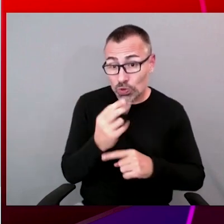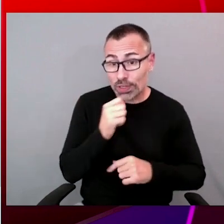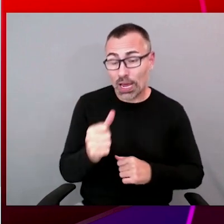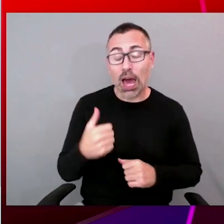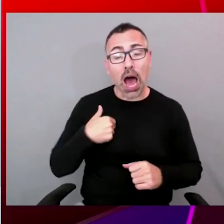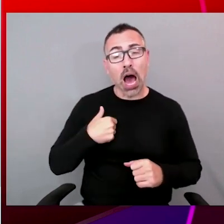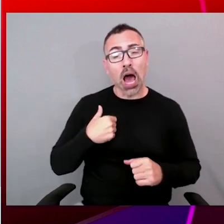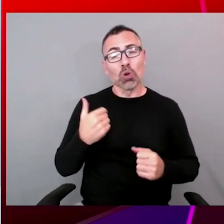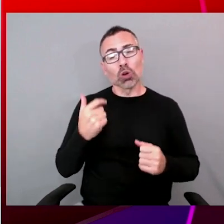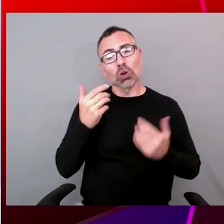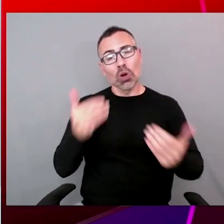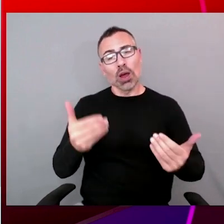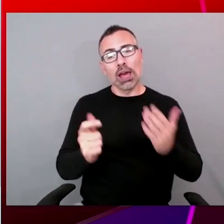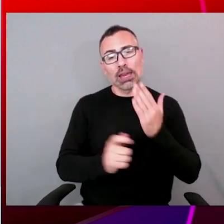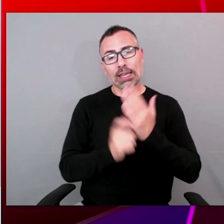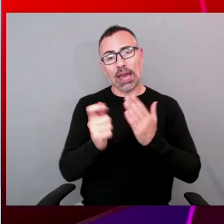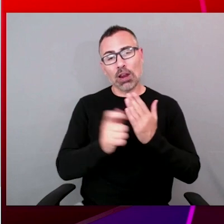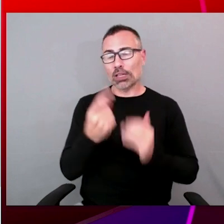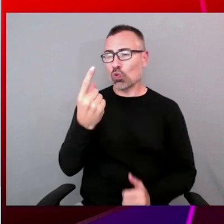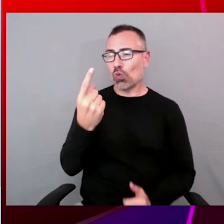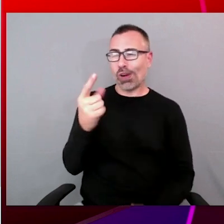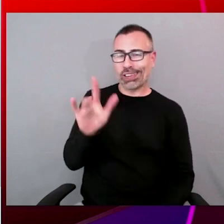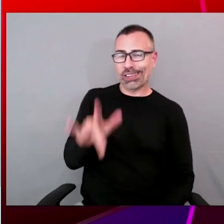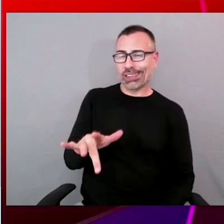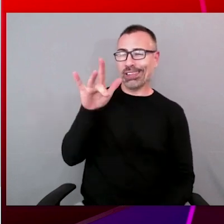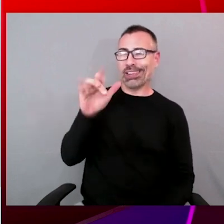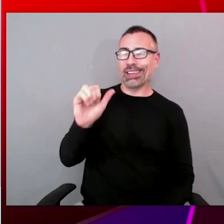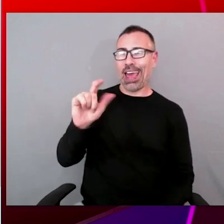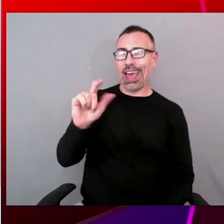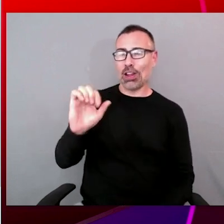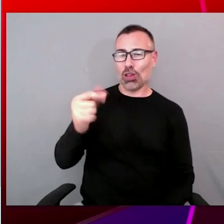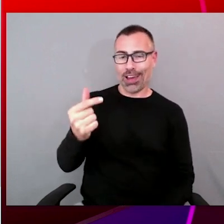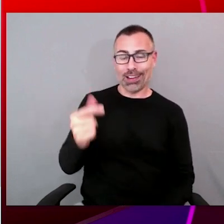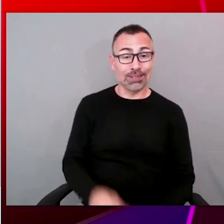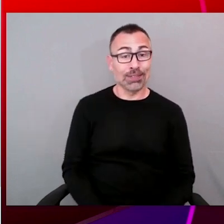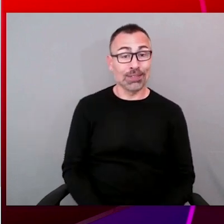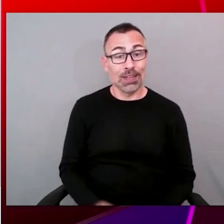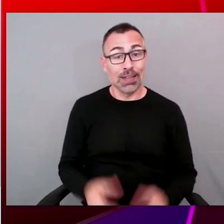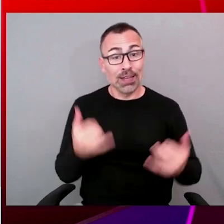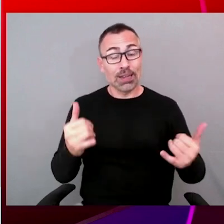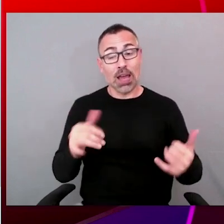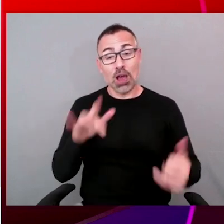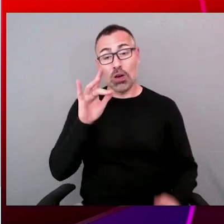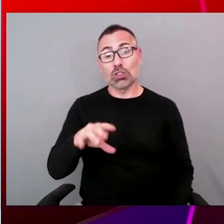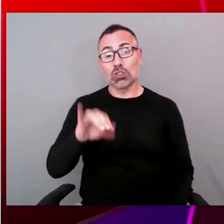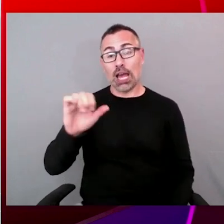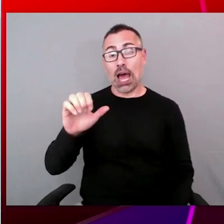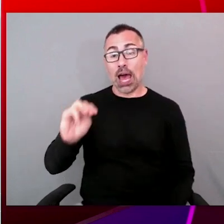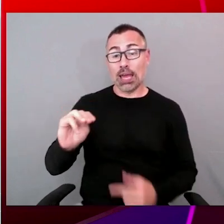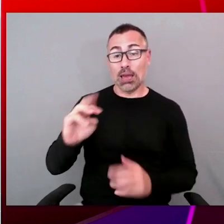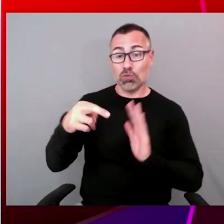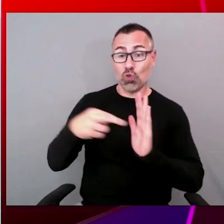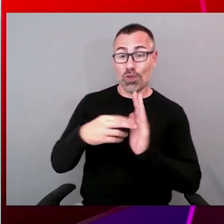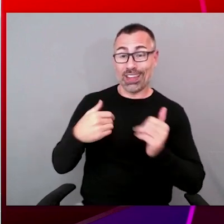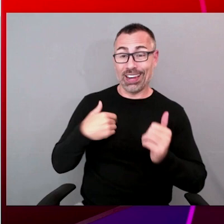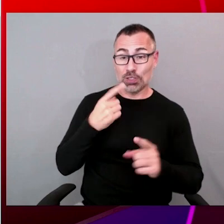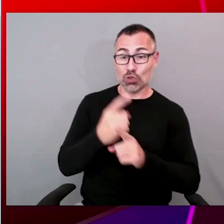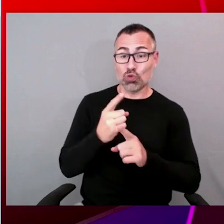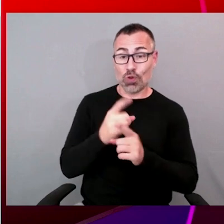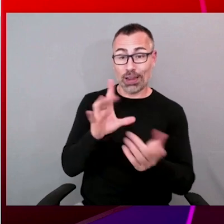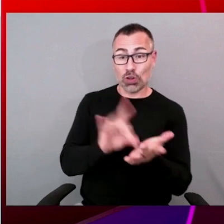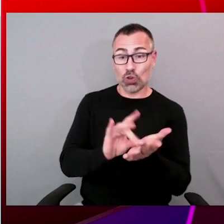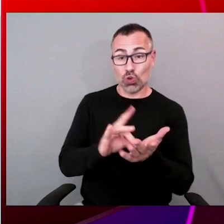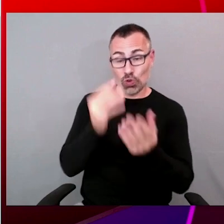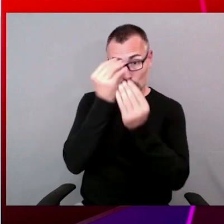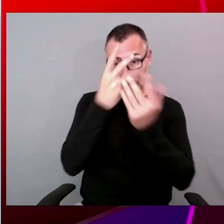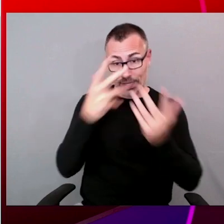It's literally the one click to catalog. And all I have to do here is choose the IAM role that has the right Glue Data Catalog permission. So I have that set